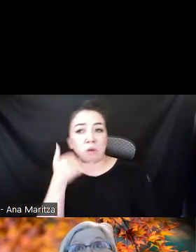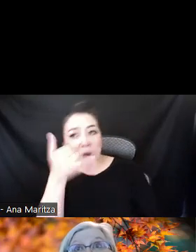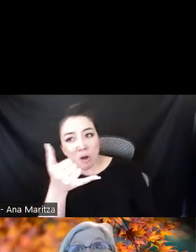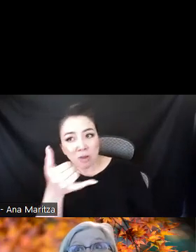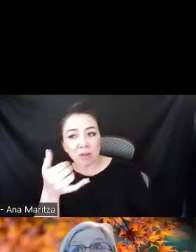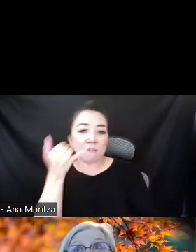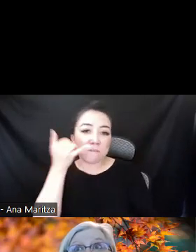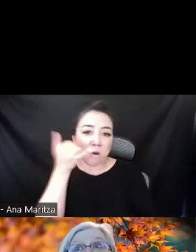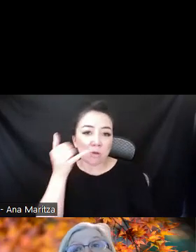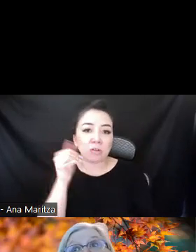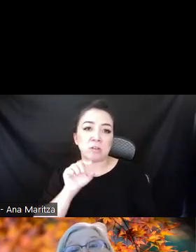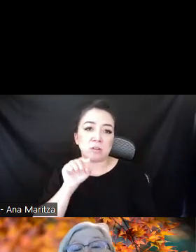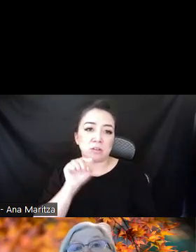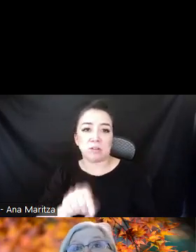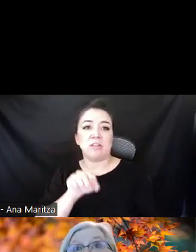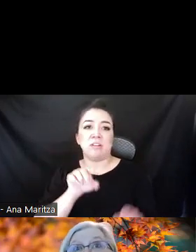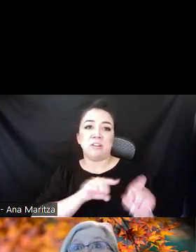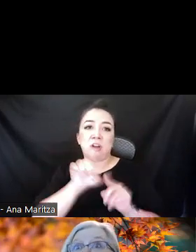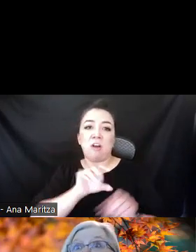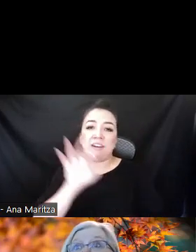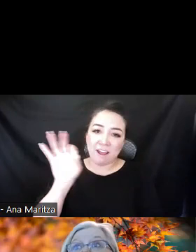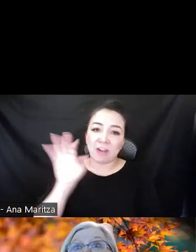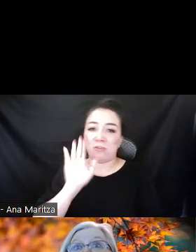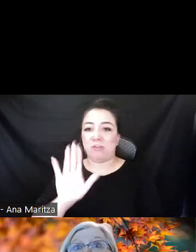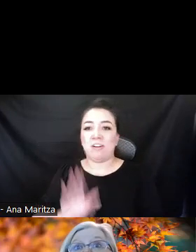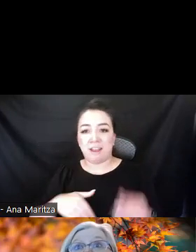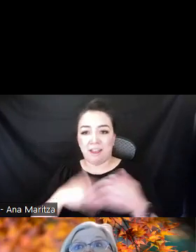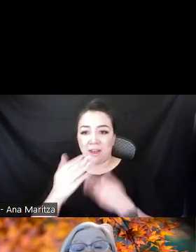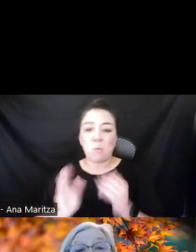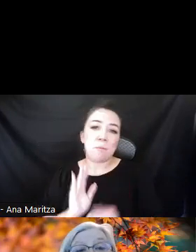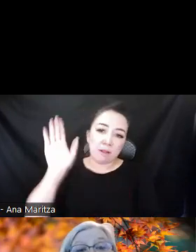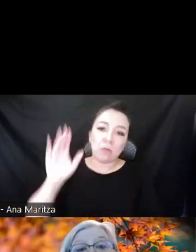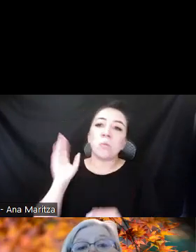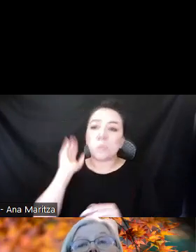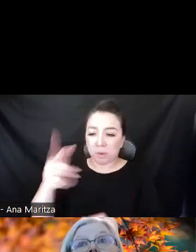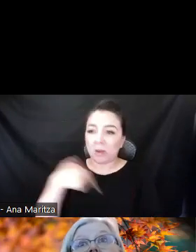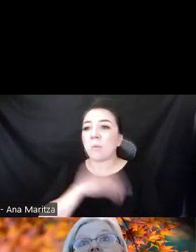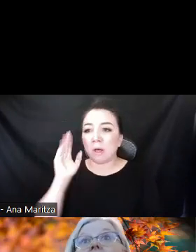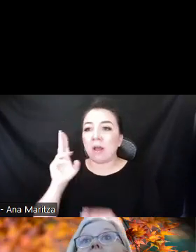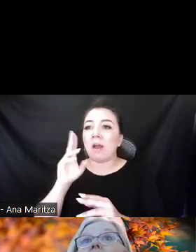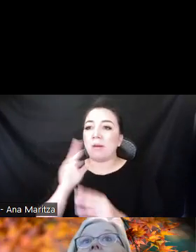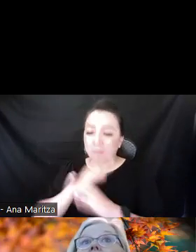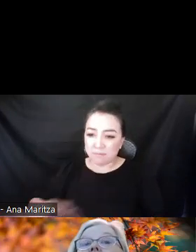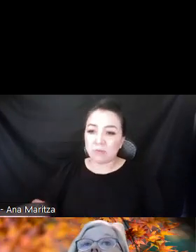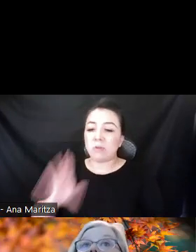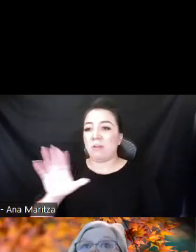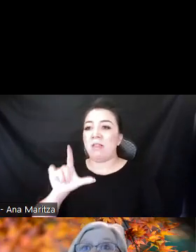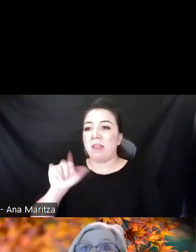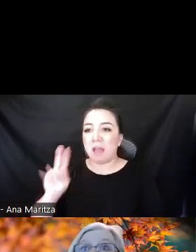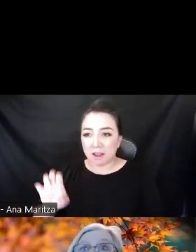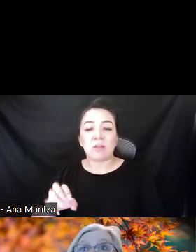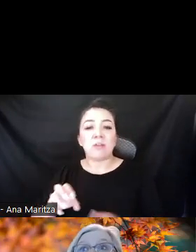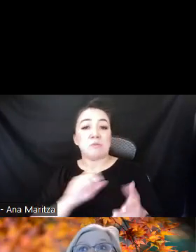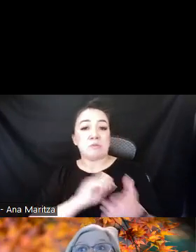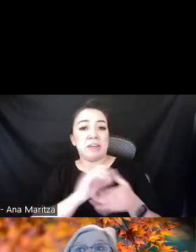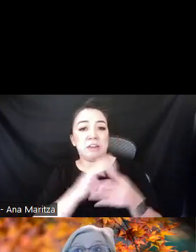phone, press *9 and your hand will be raised and we'll unmute your line. And of course, written comments are always